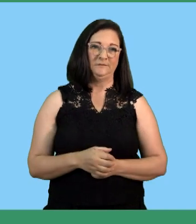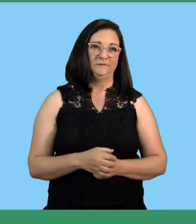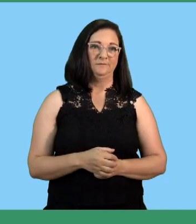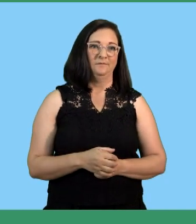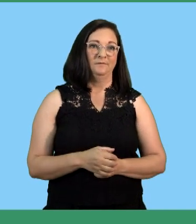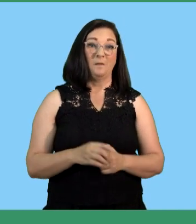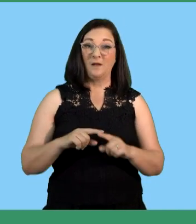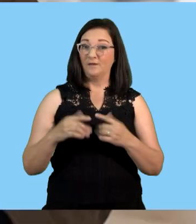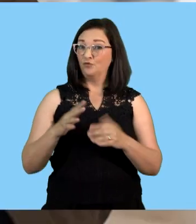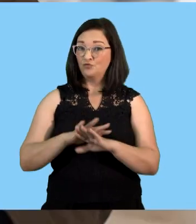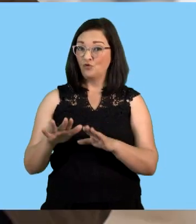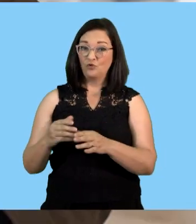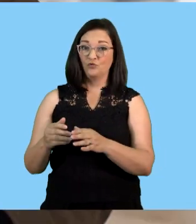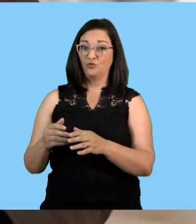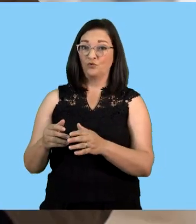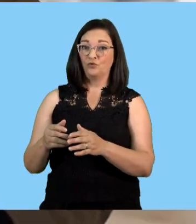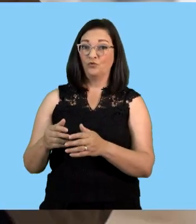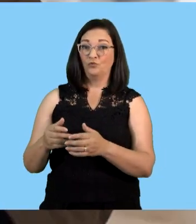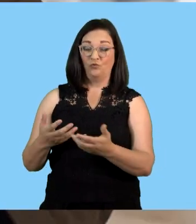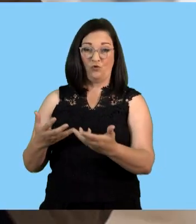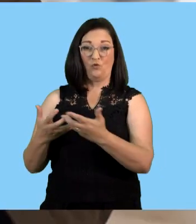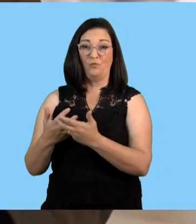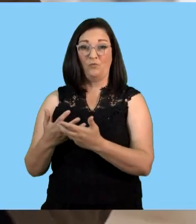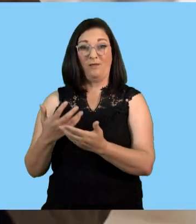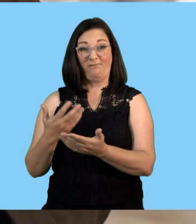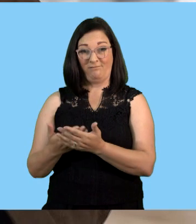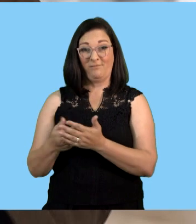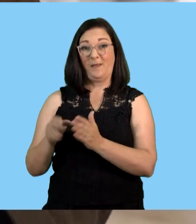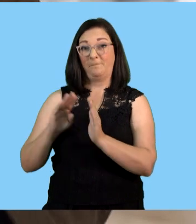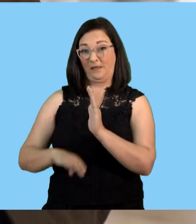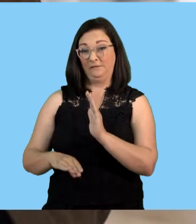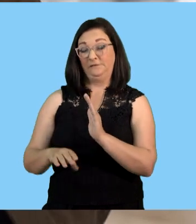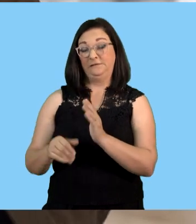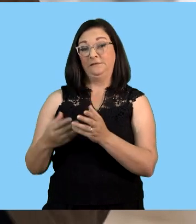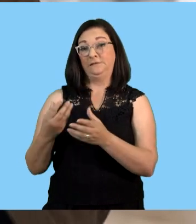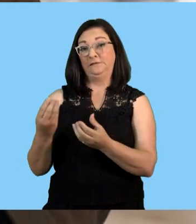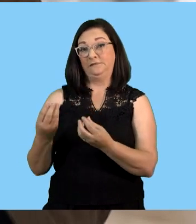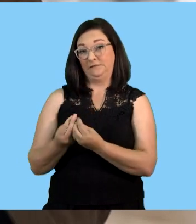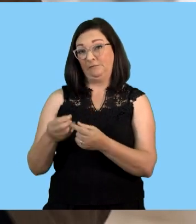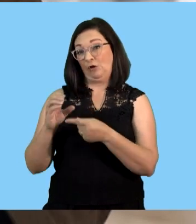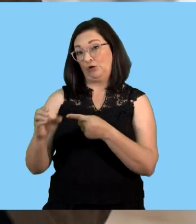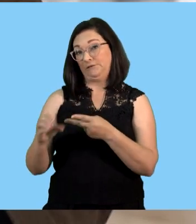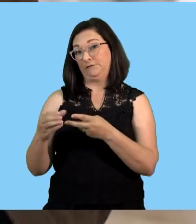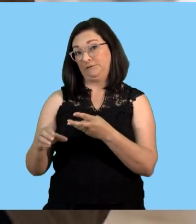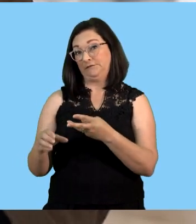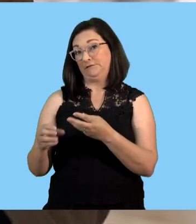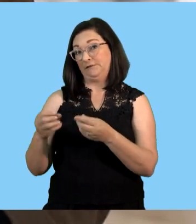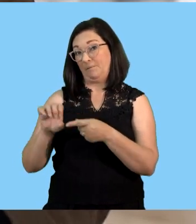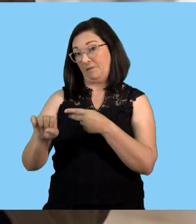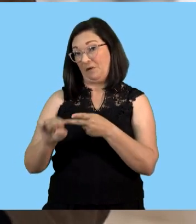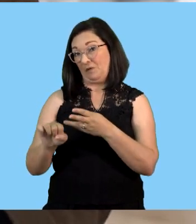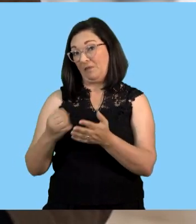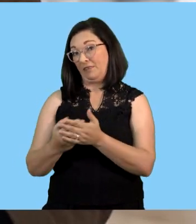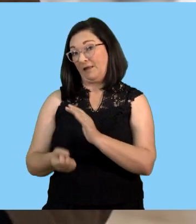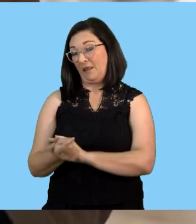that failure to comply will result to what? To penalties or consequences. And we don't want those consequences. We don't want to be